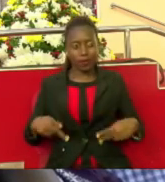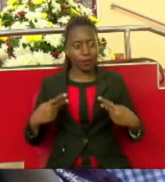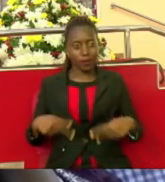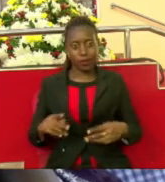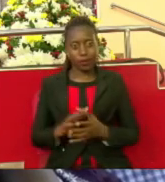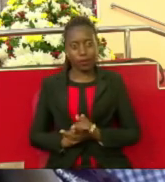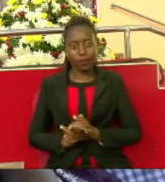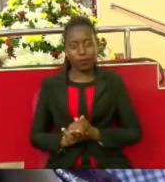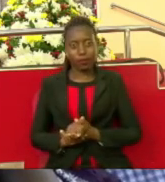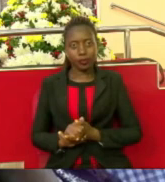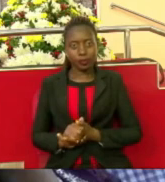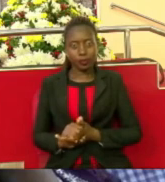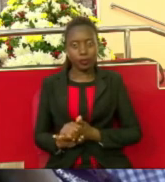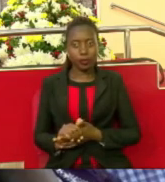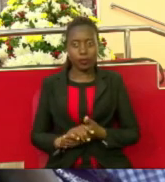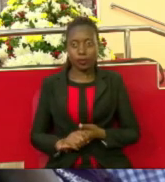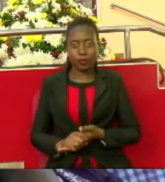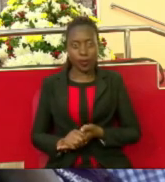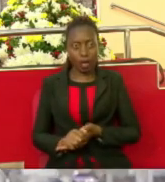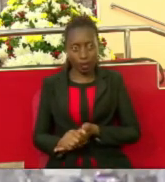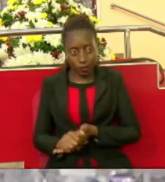World Cup is only watched by maximum 60 million.